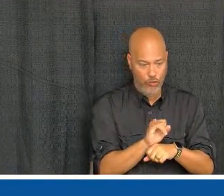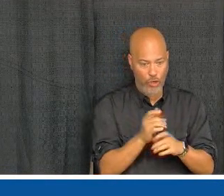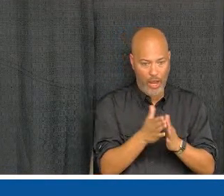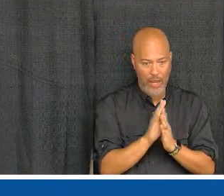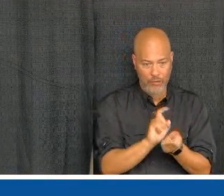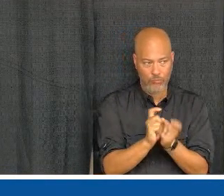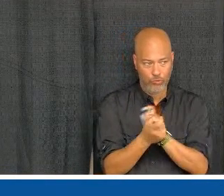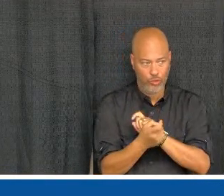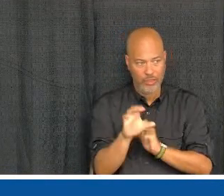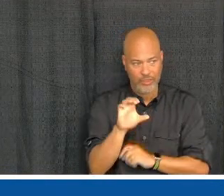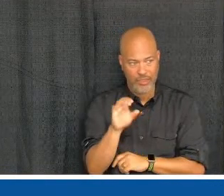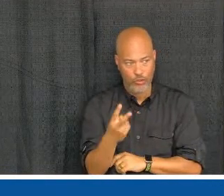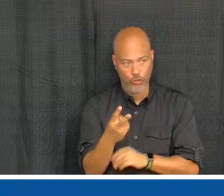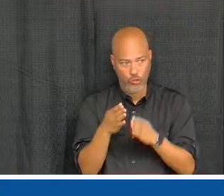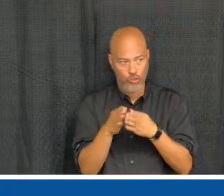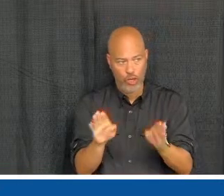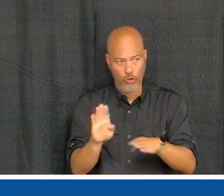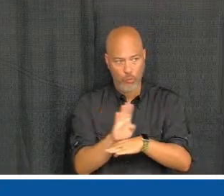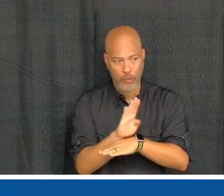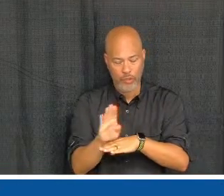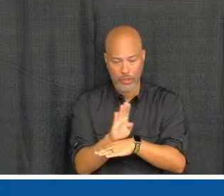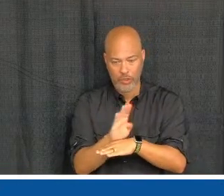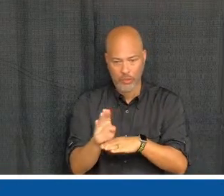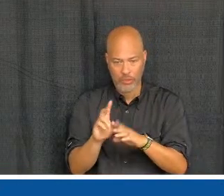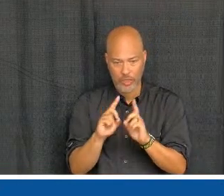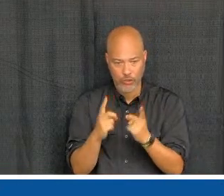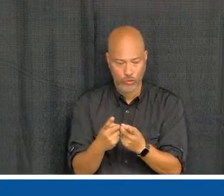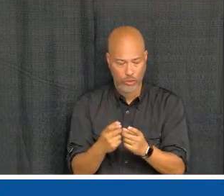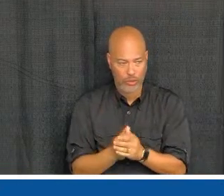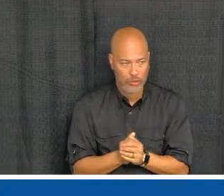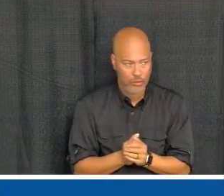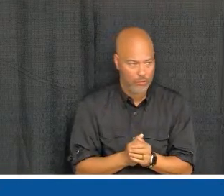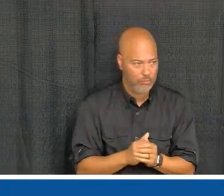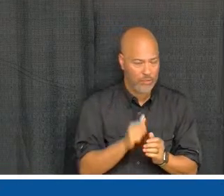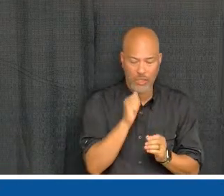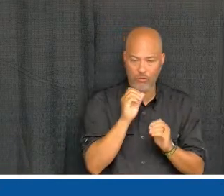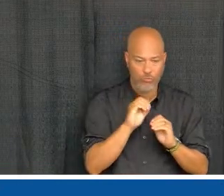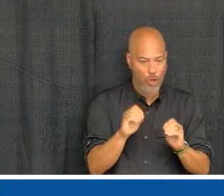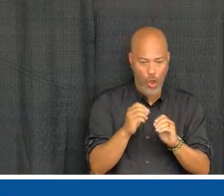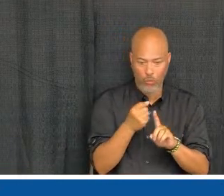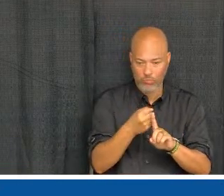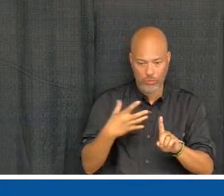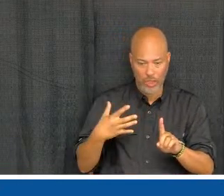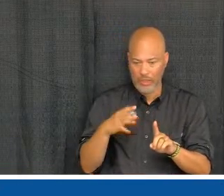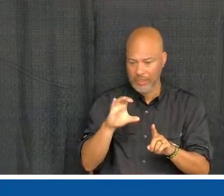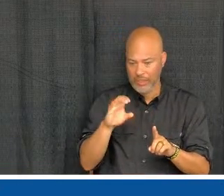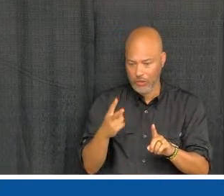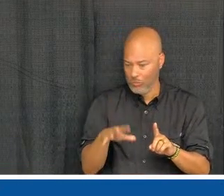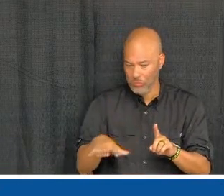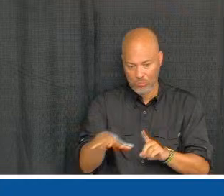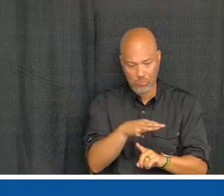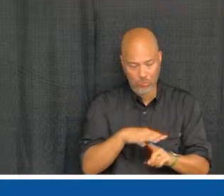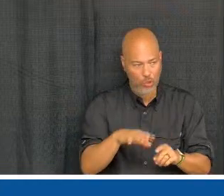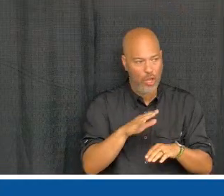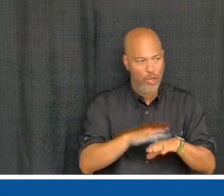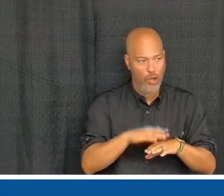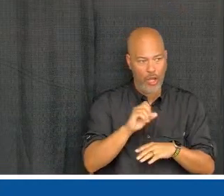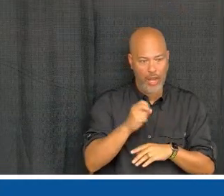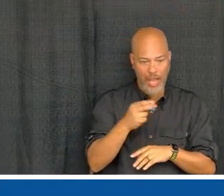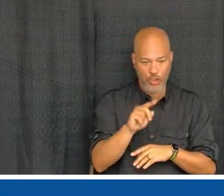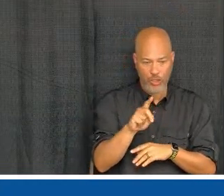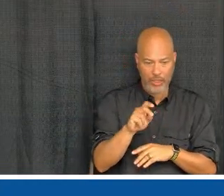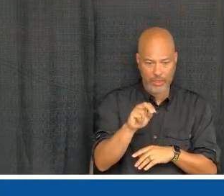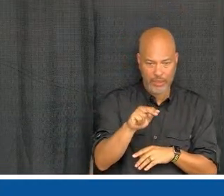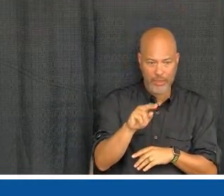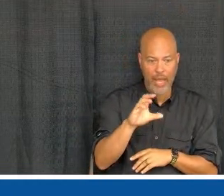requesting to go to C2 general commercial district. It is not an extension of the C2. The property is located off Ashland City